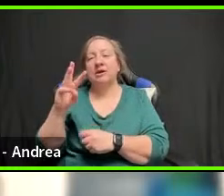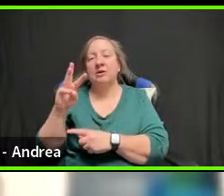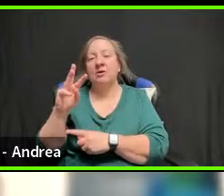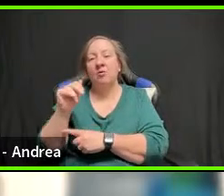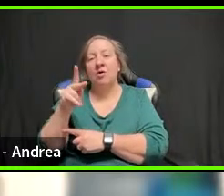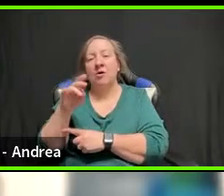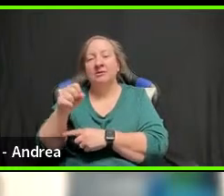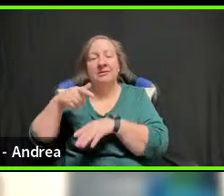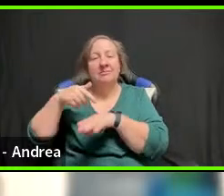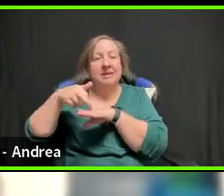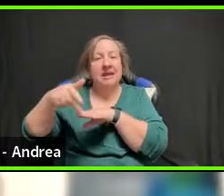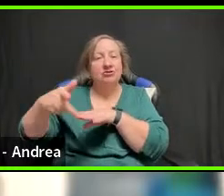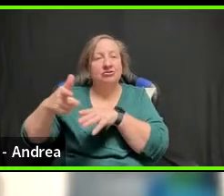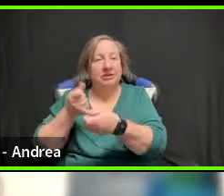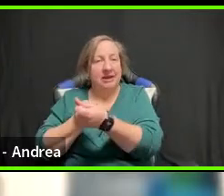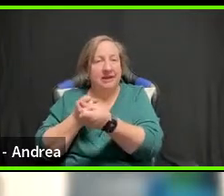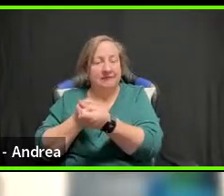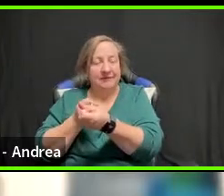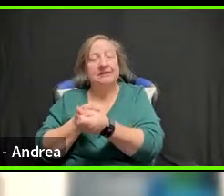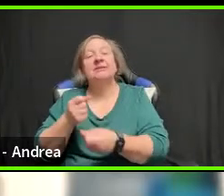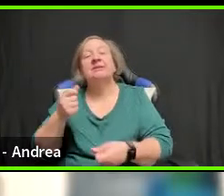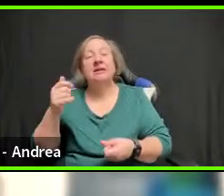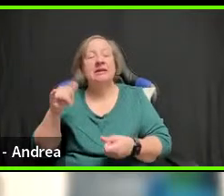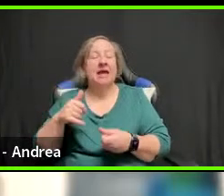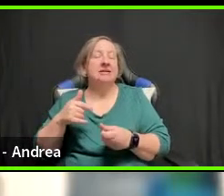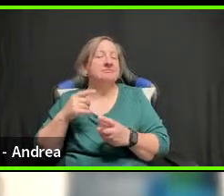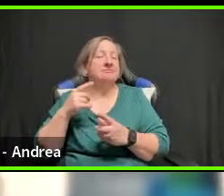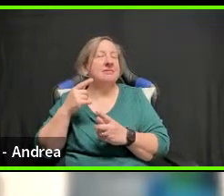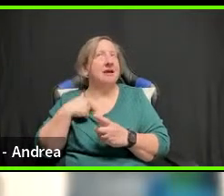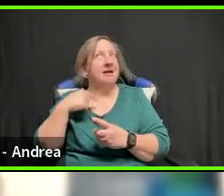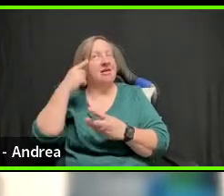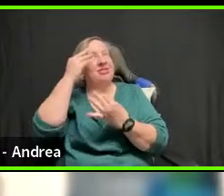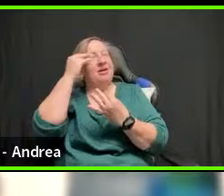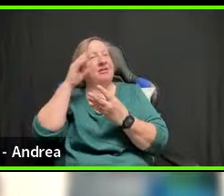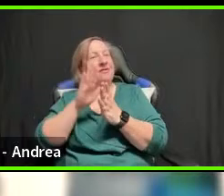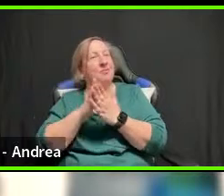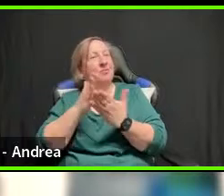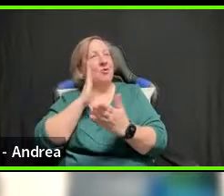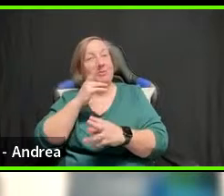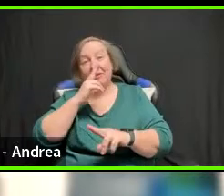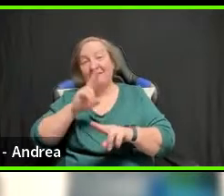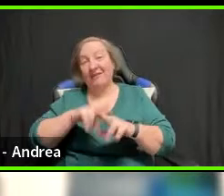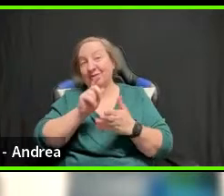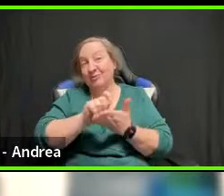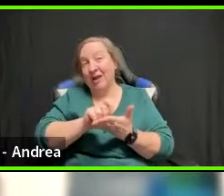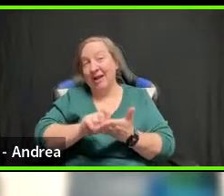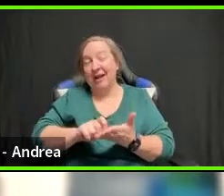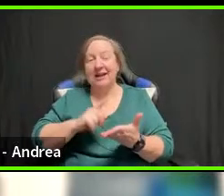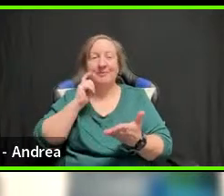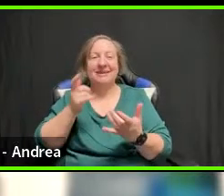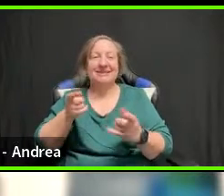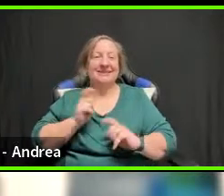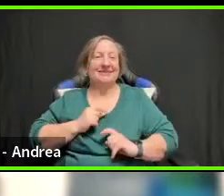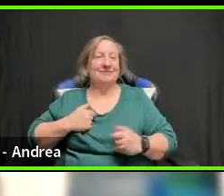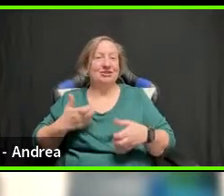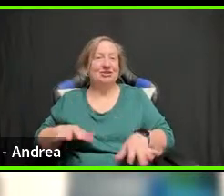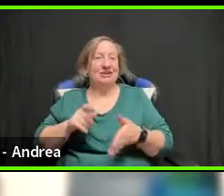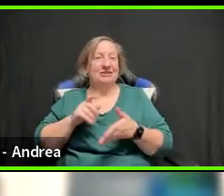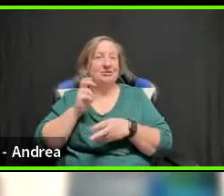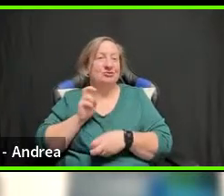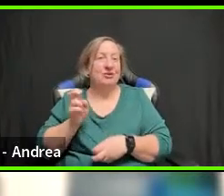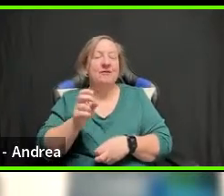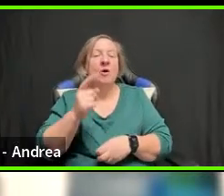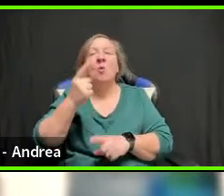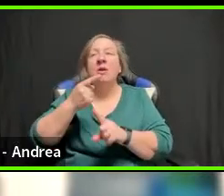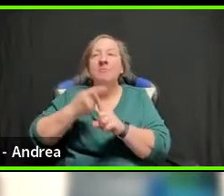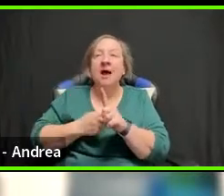advocacy. This prompt made me think of a book that I've always thought would be fun to write, because it would be a chance to travel, which is a month in a